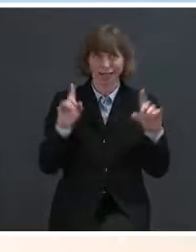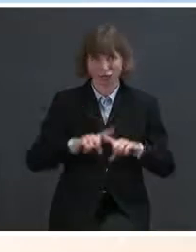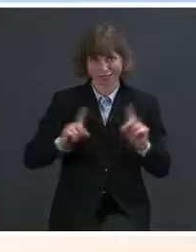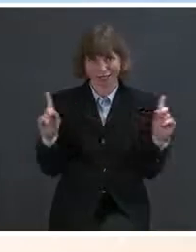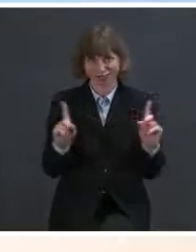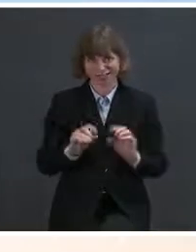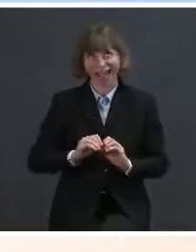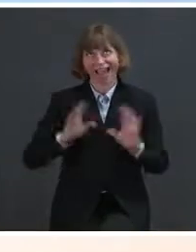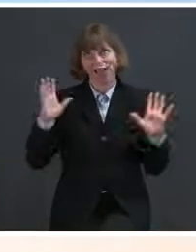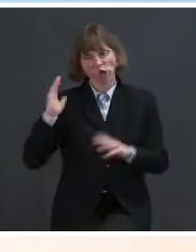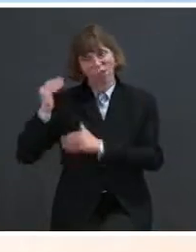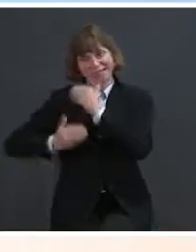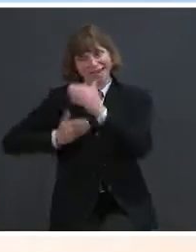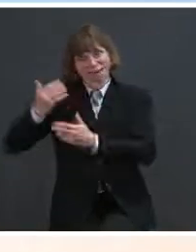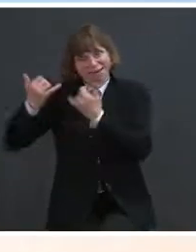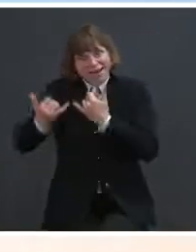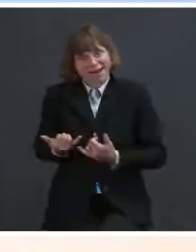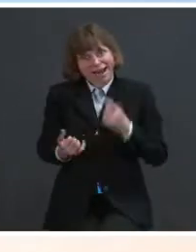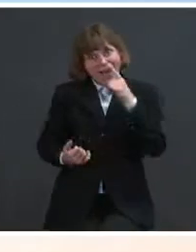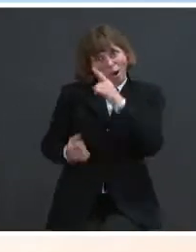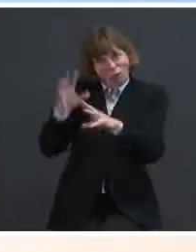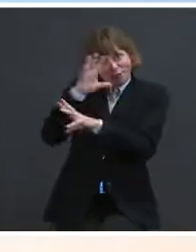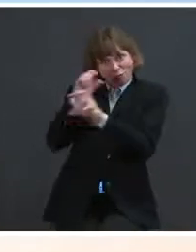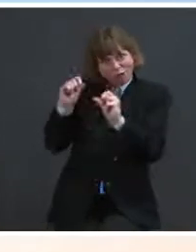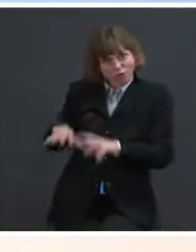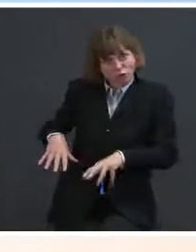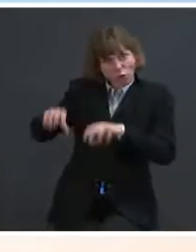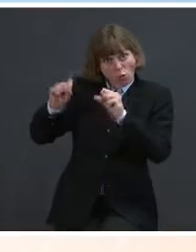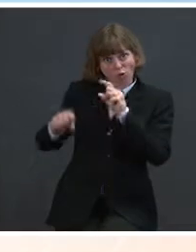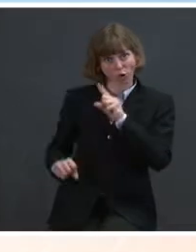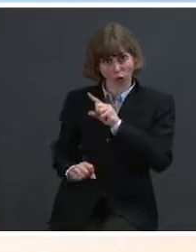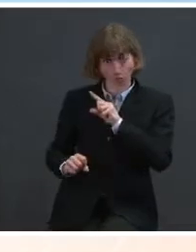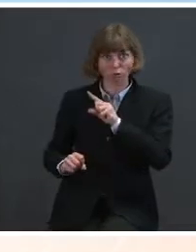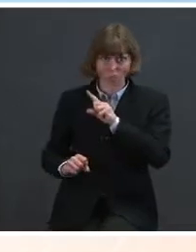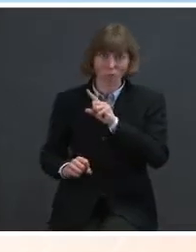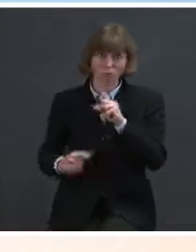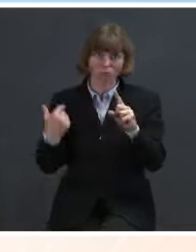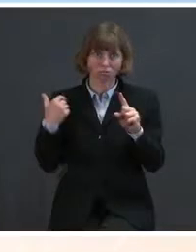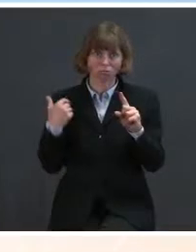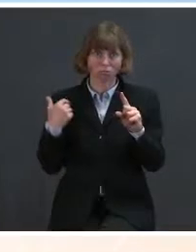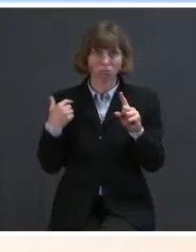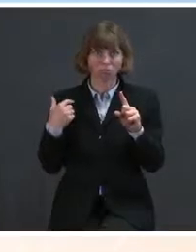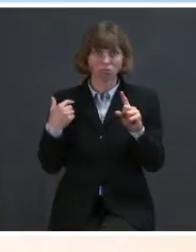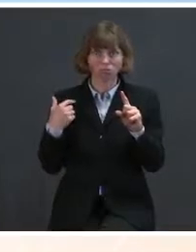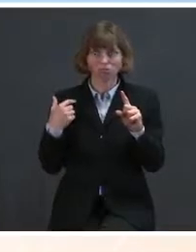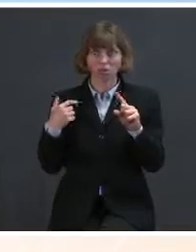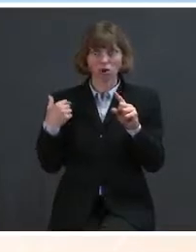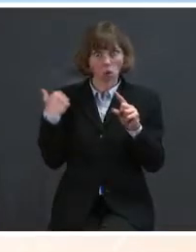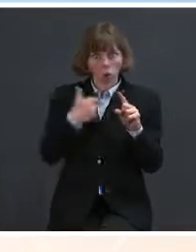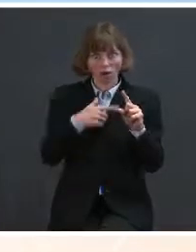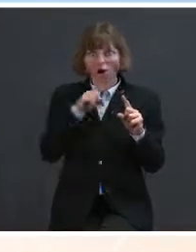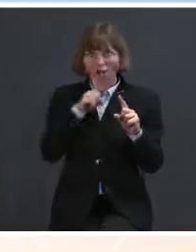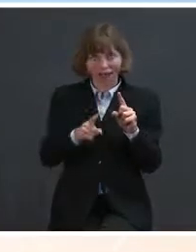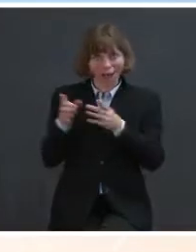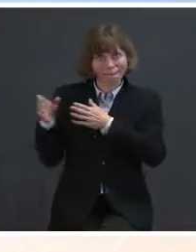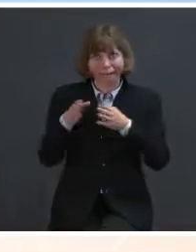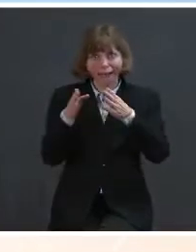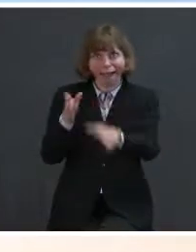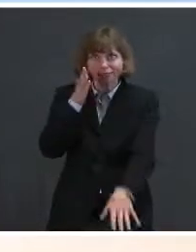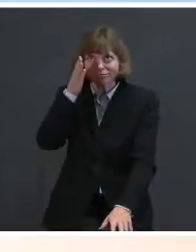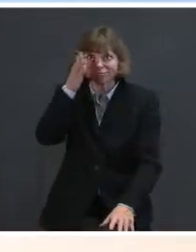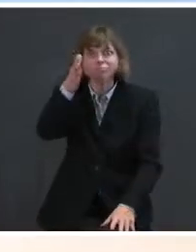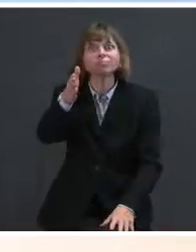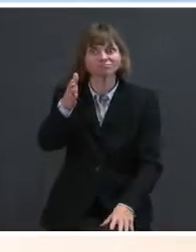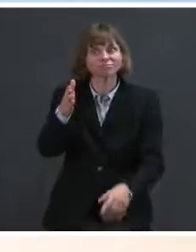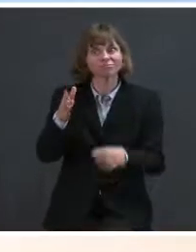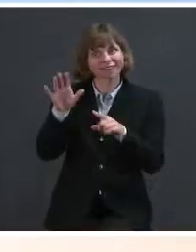been taken since the president took office that have put us in a trajectory that we were not on when he was inaugurated.